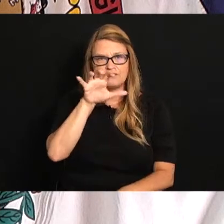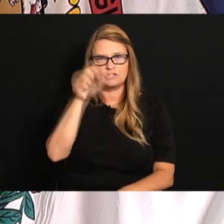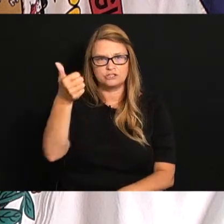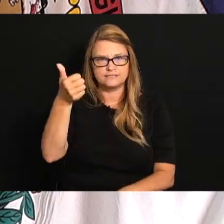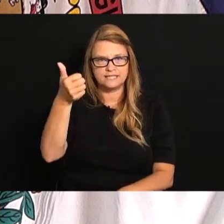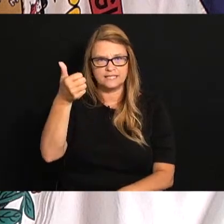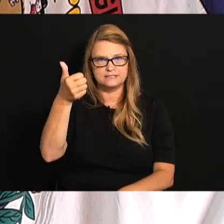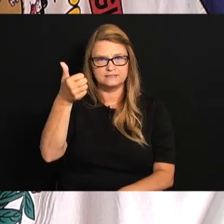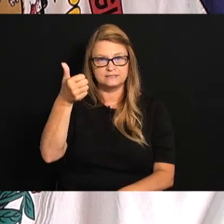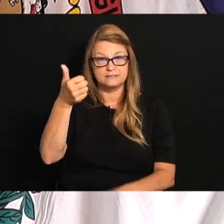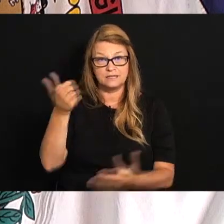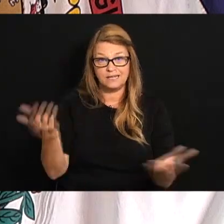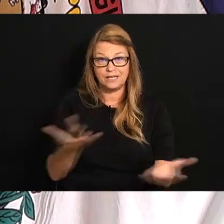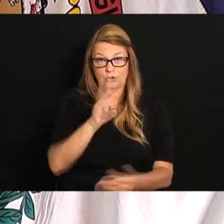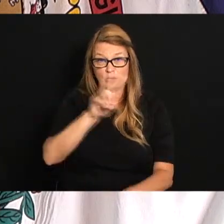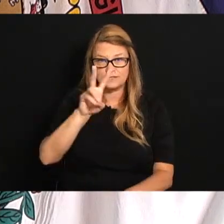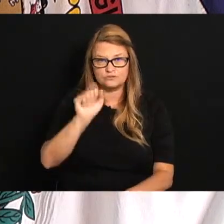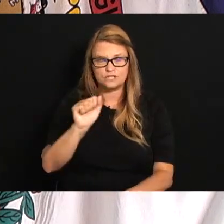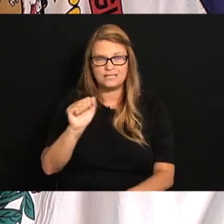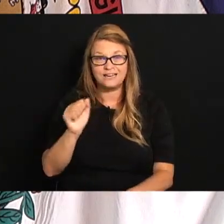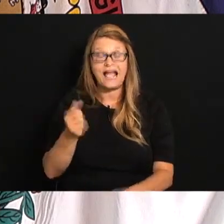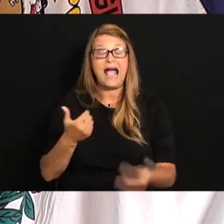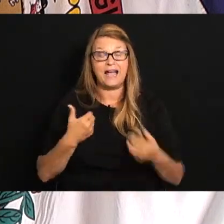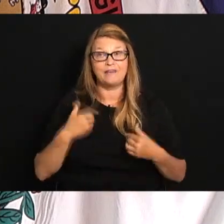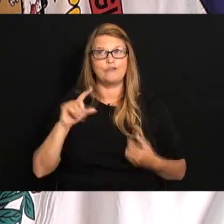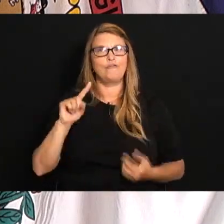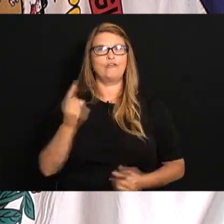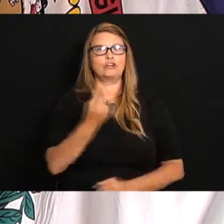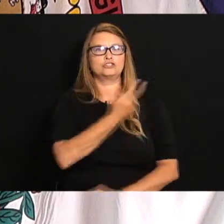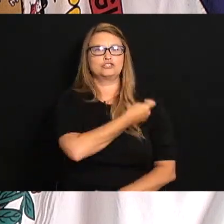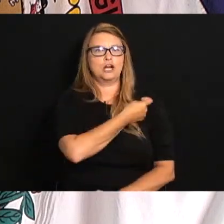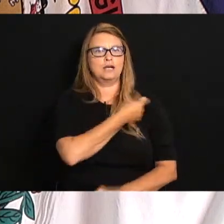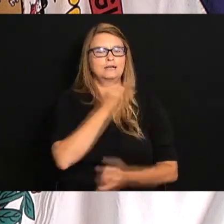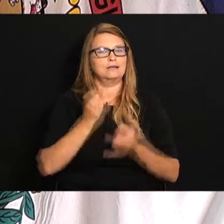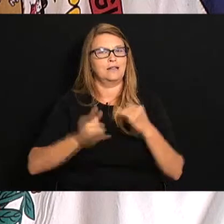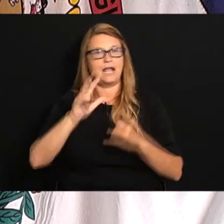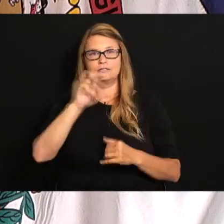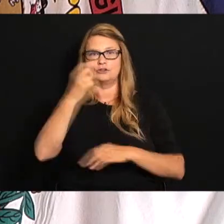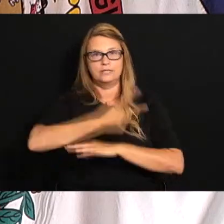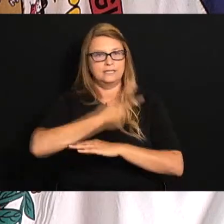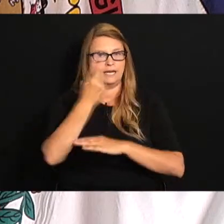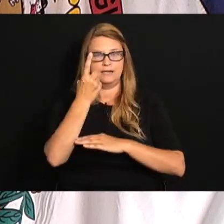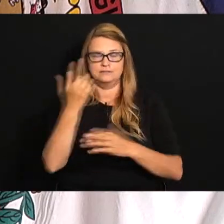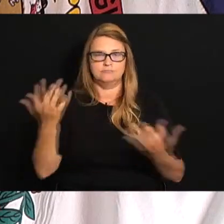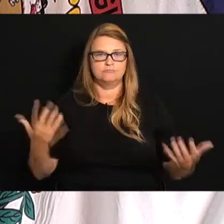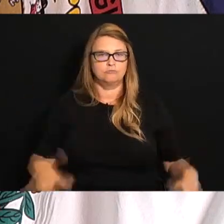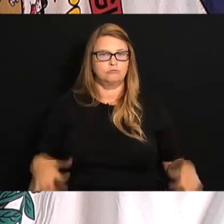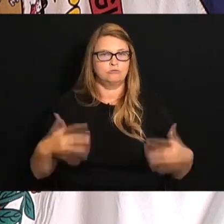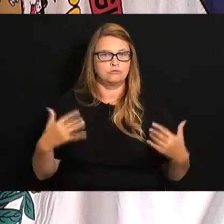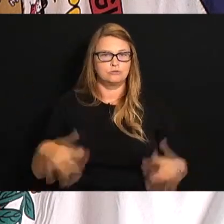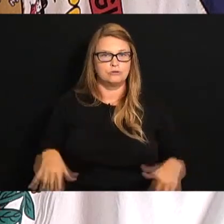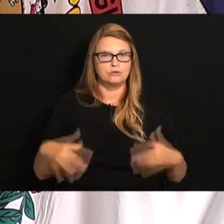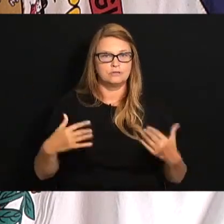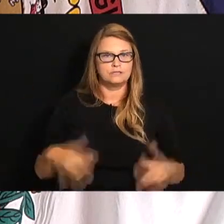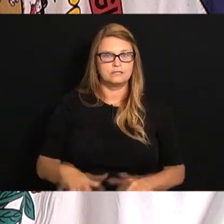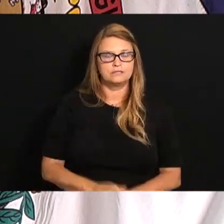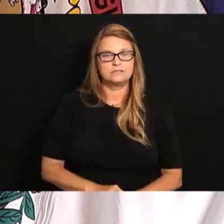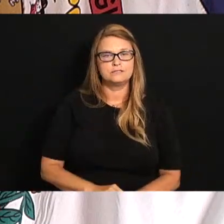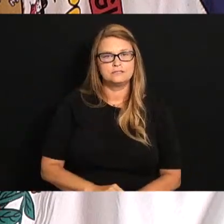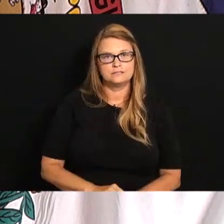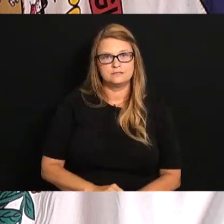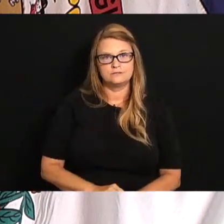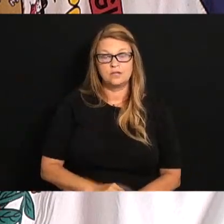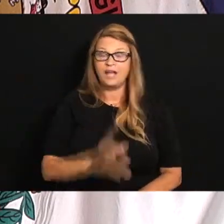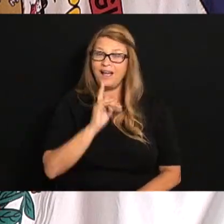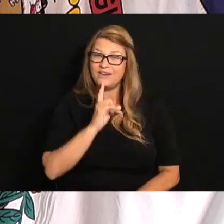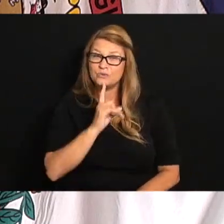4,510 folks in West Virginia had gotten their first dose in the last 30 days. Now, let's be